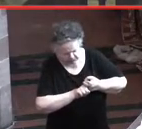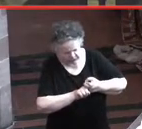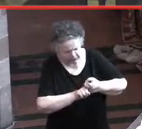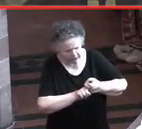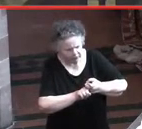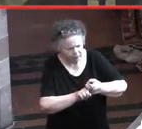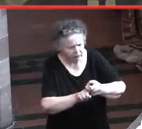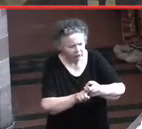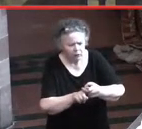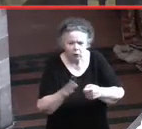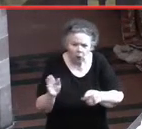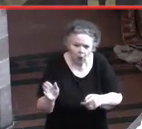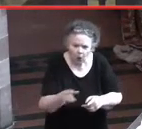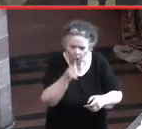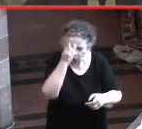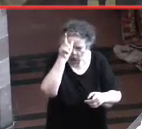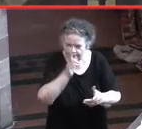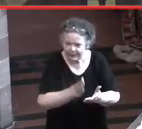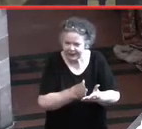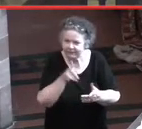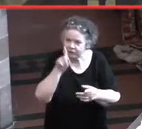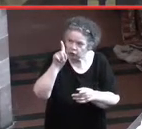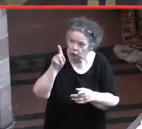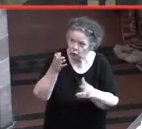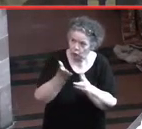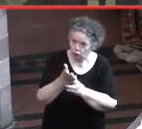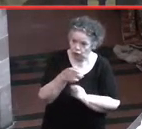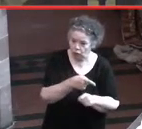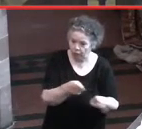who believe in you through their word.